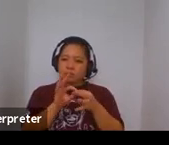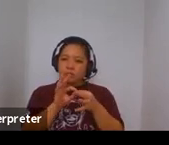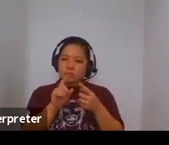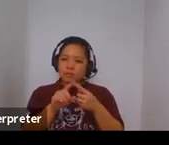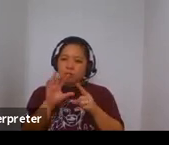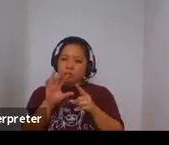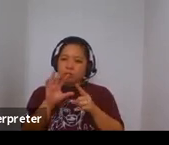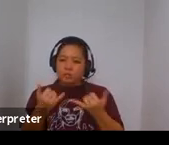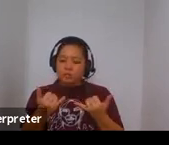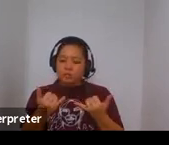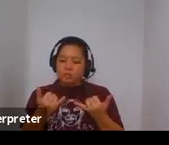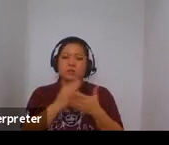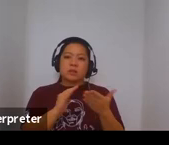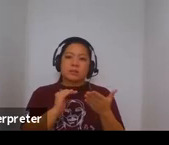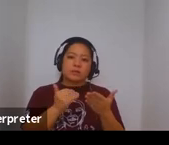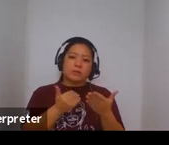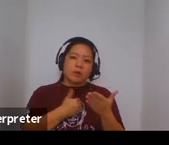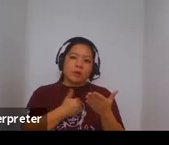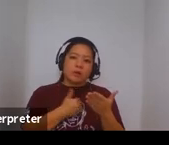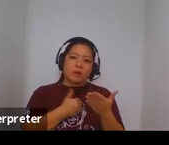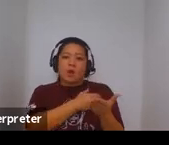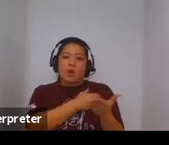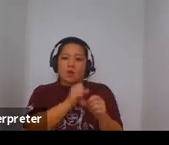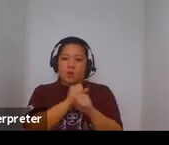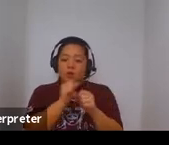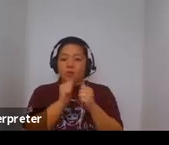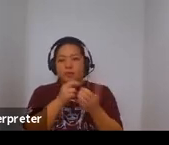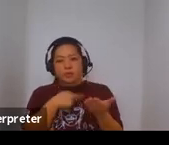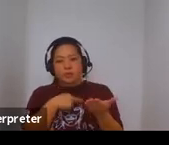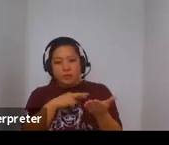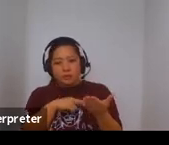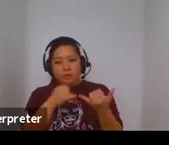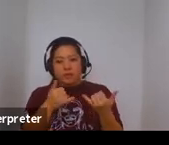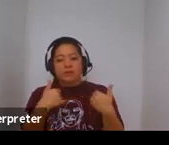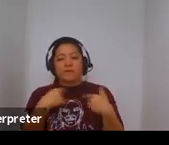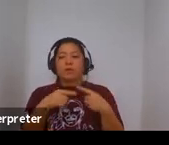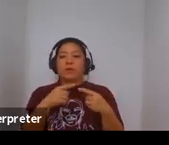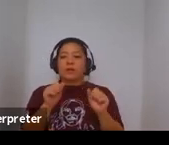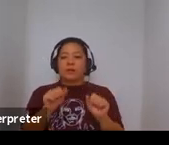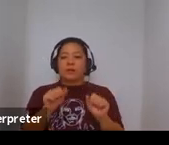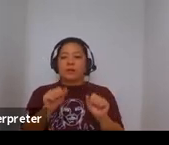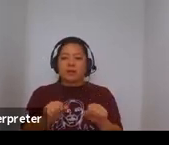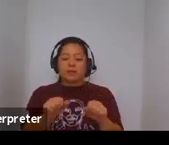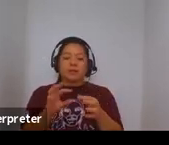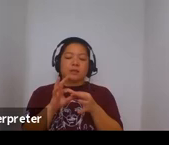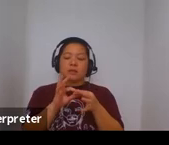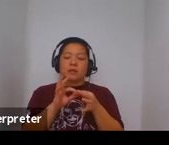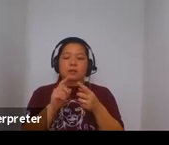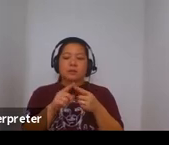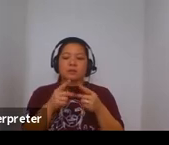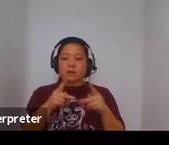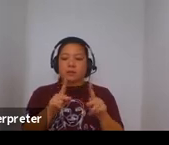culture. Some of my most powerful work within religion has been when I can connect